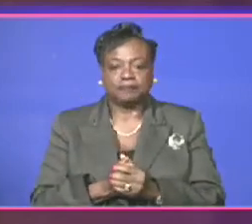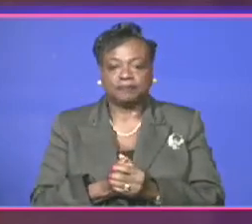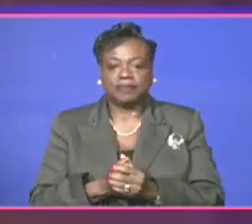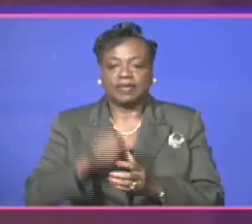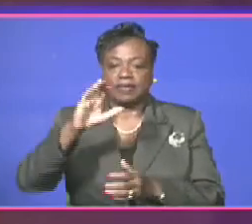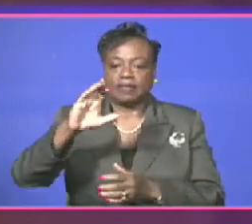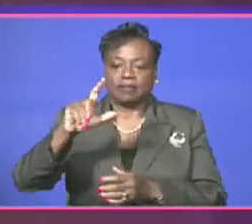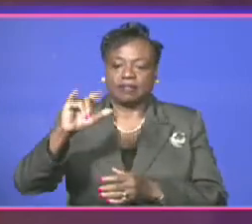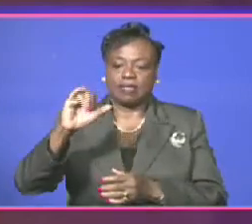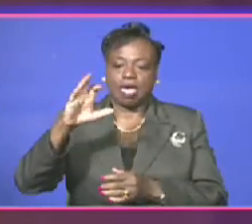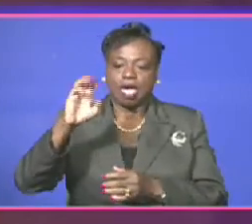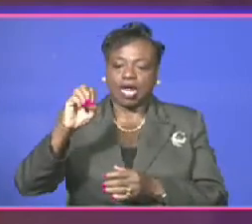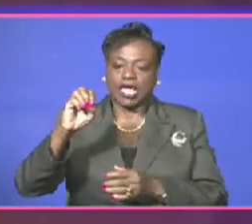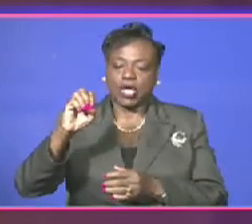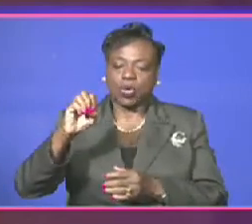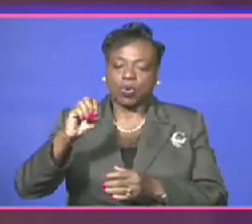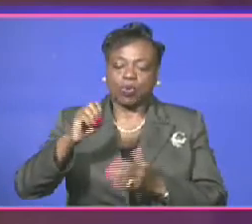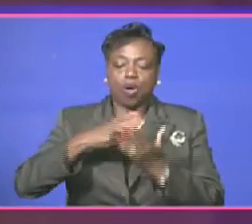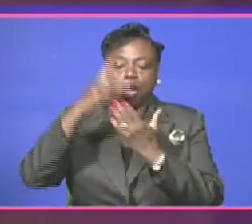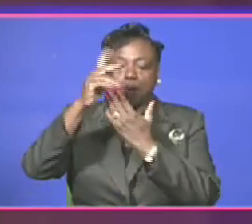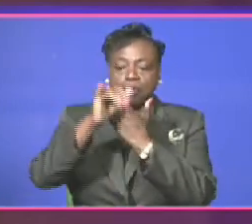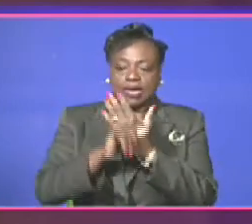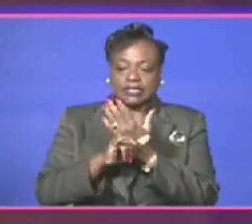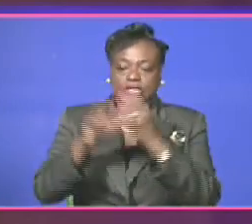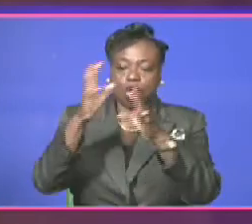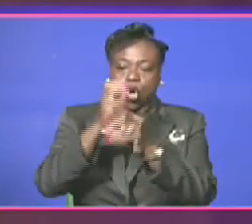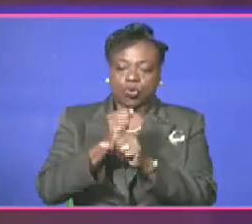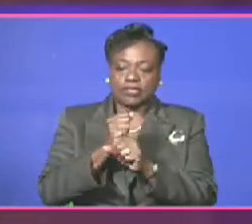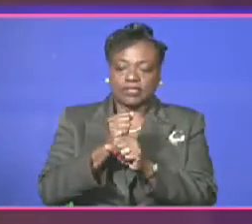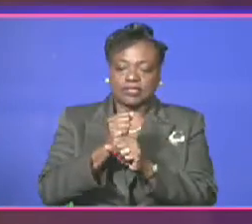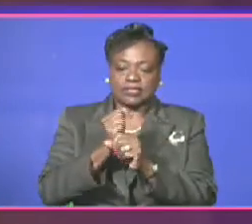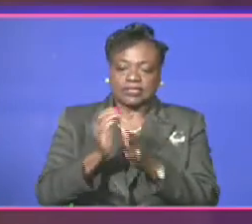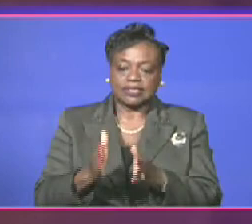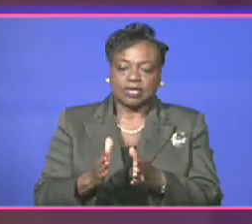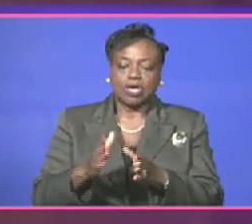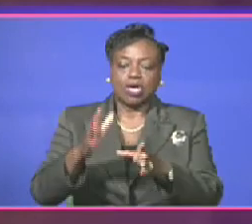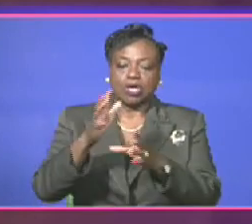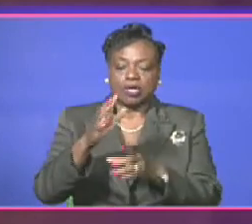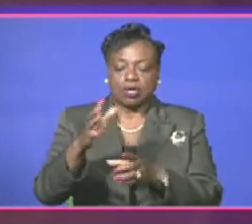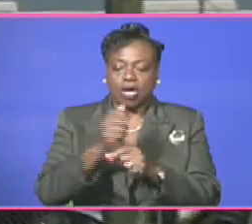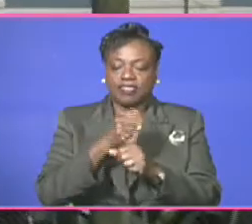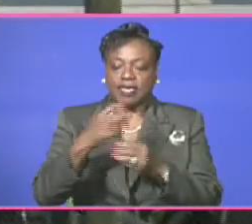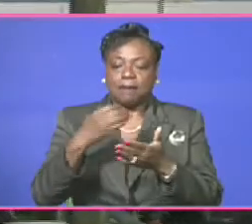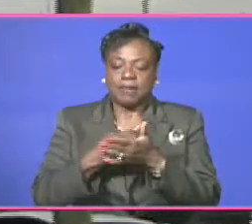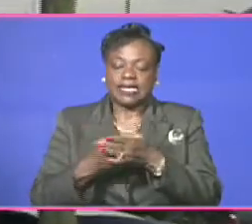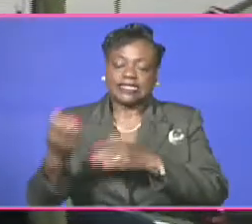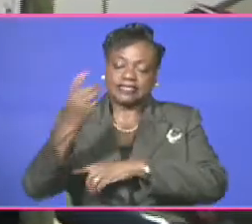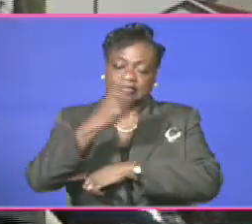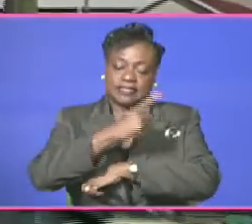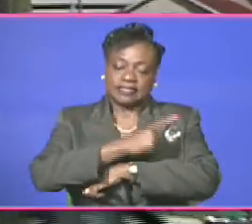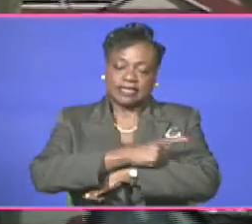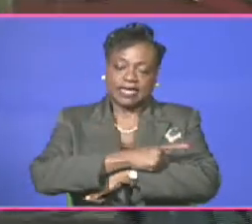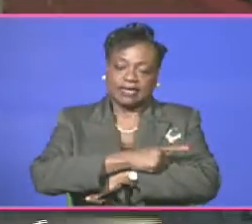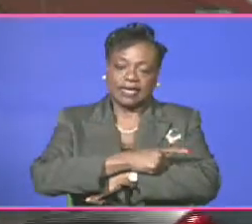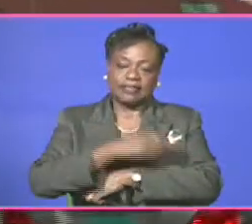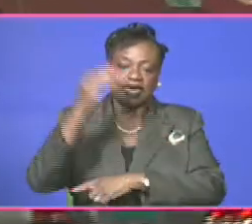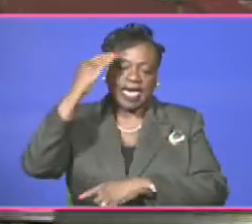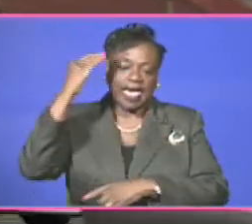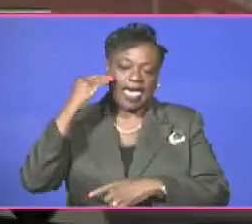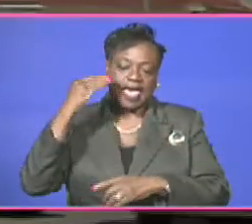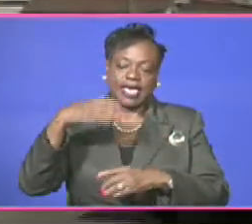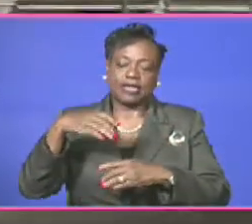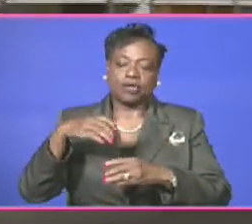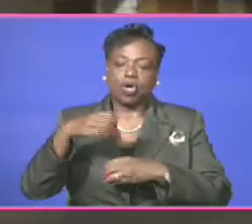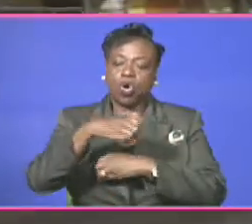Clico policyholders began collection of the third payment exercise for qualified policyholders today at Clico's head office on Mont